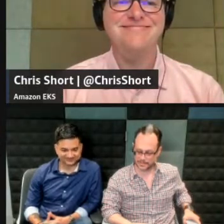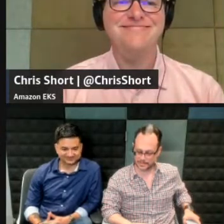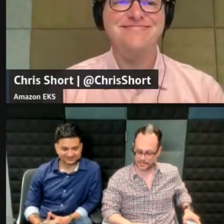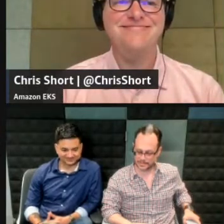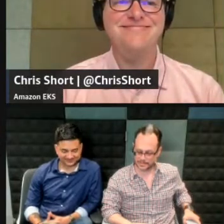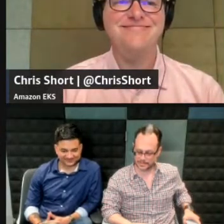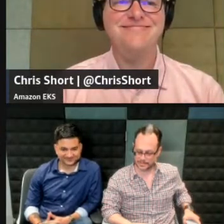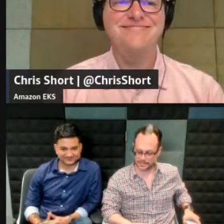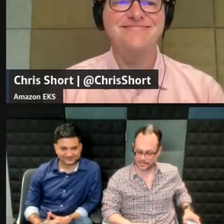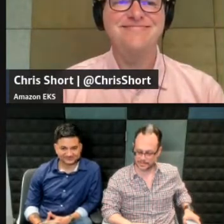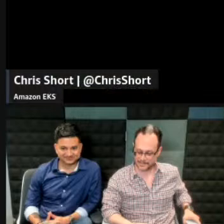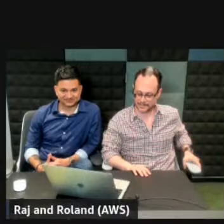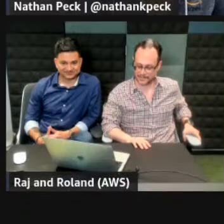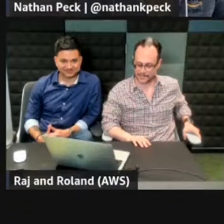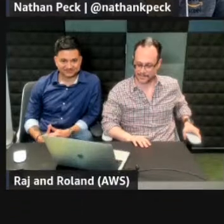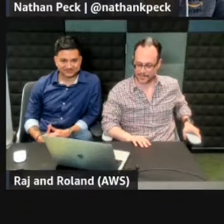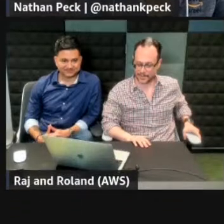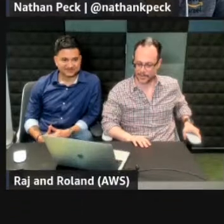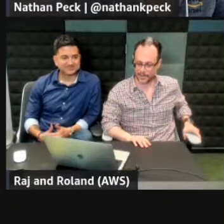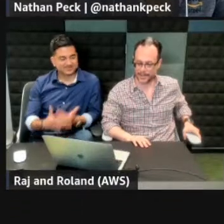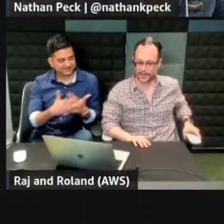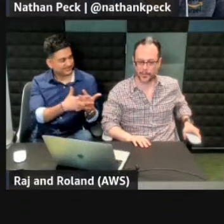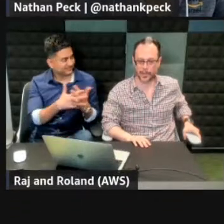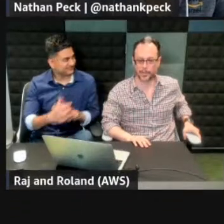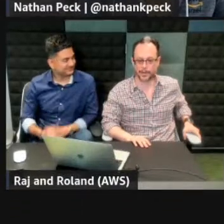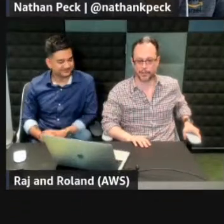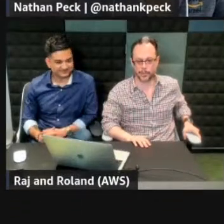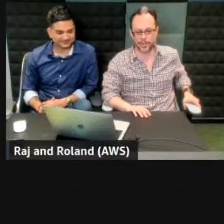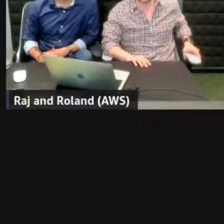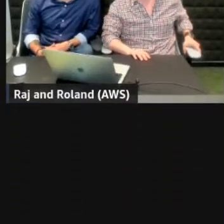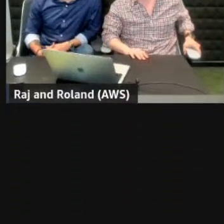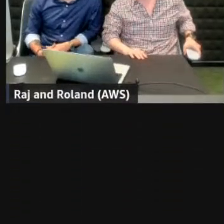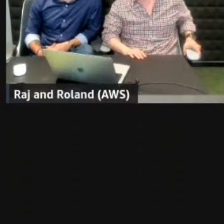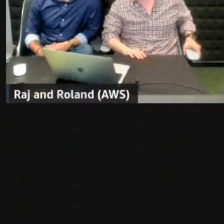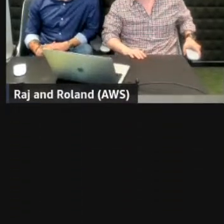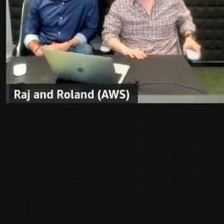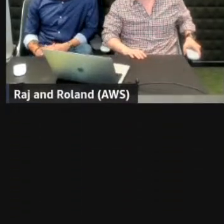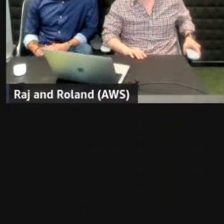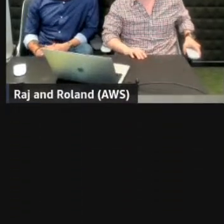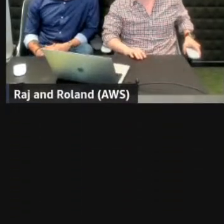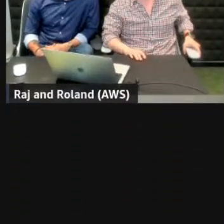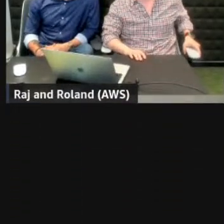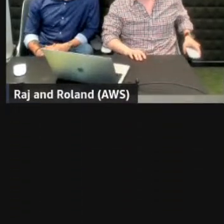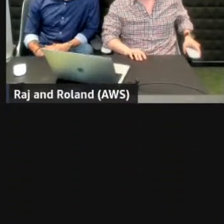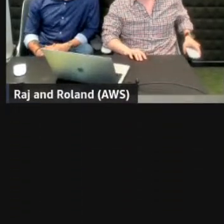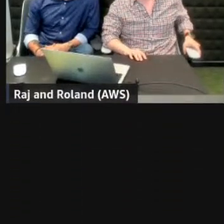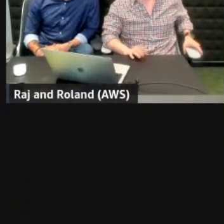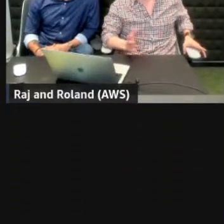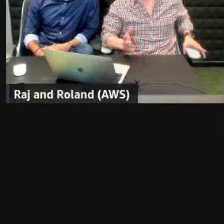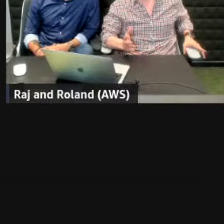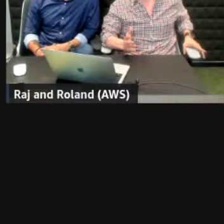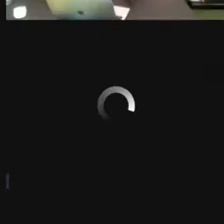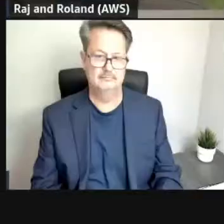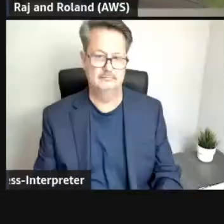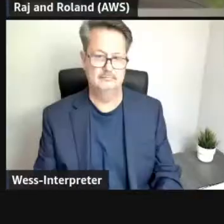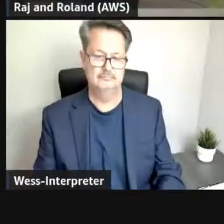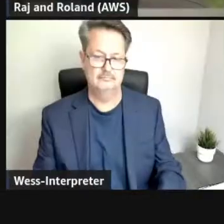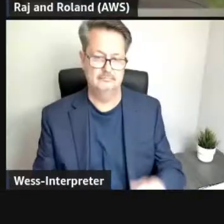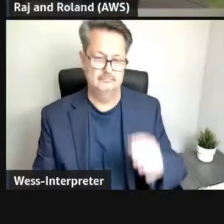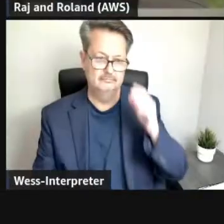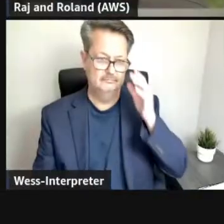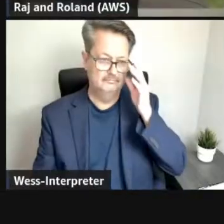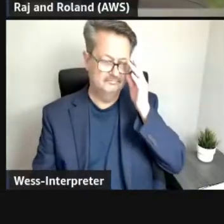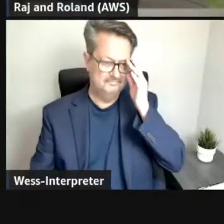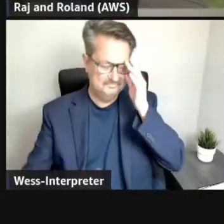optimization. Take it away. All right. Welcome, everyone. My name is Roland Barcia. I am part of